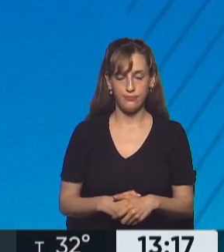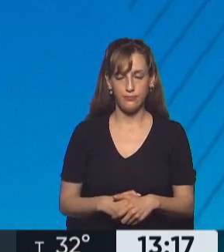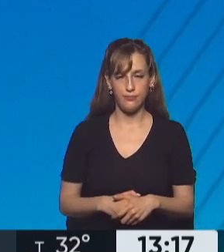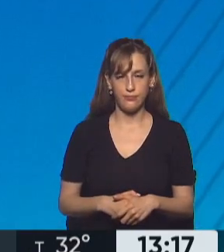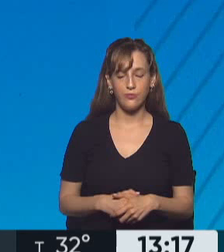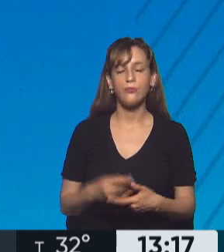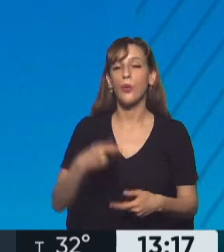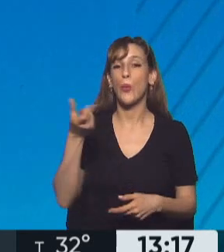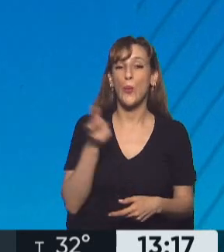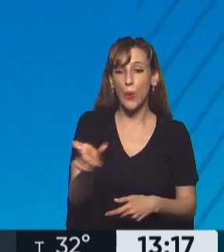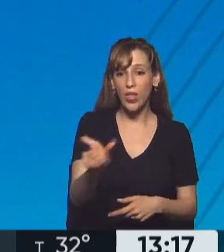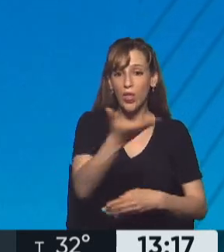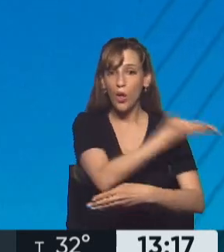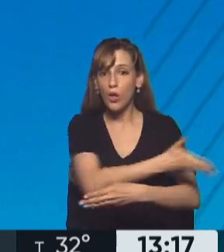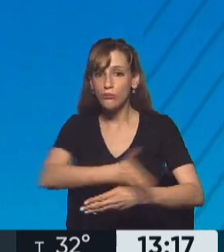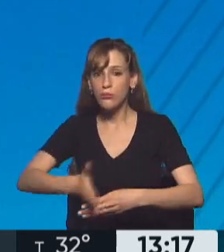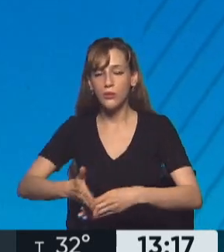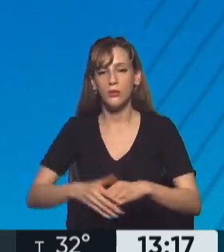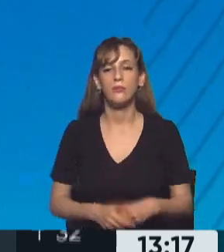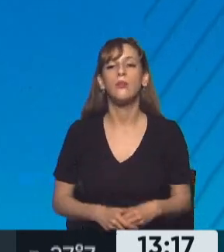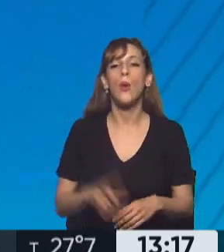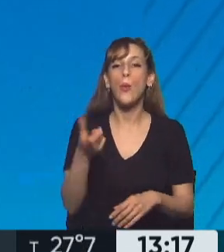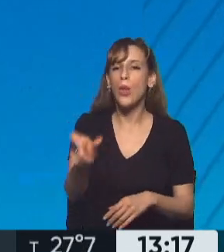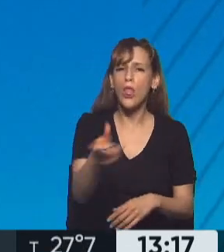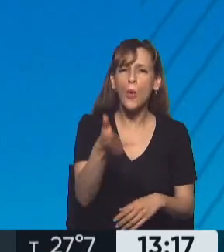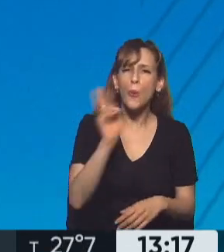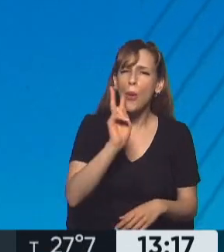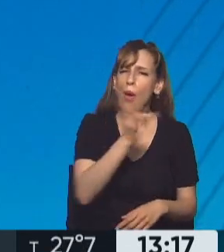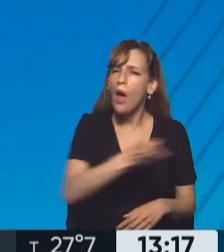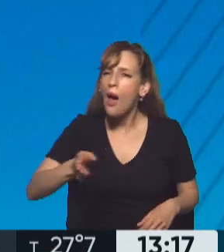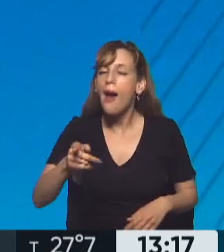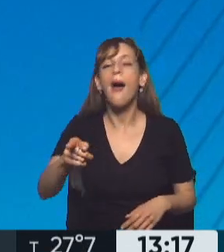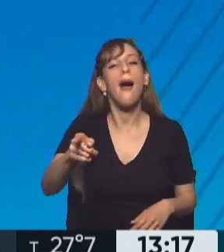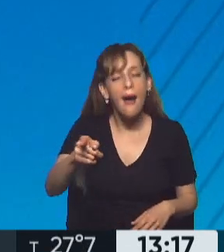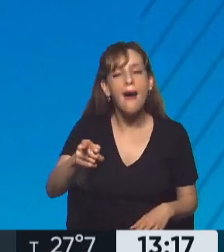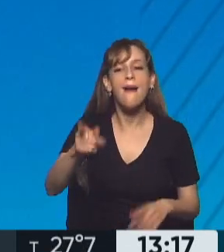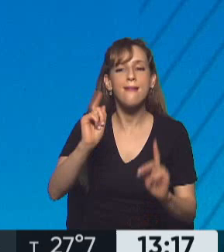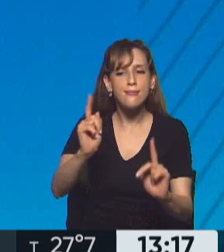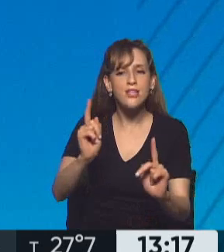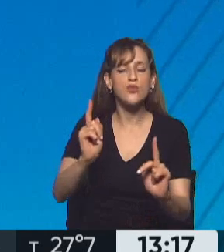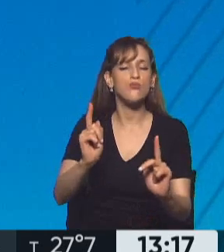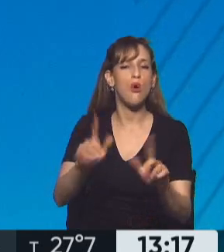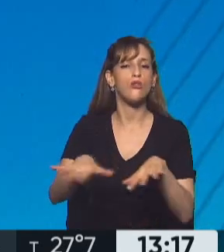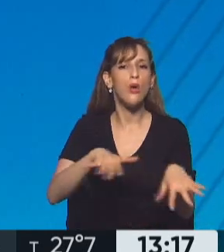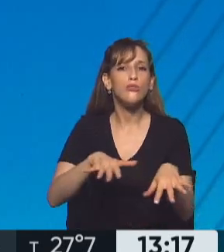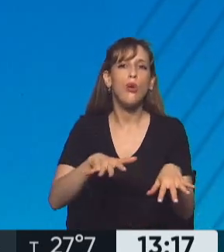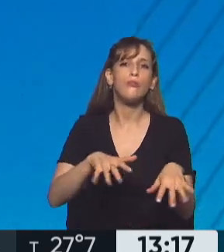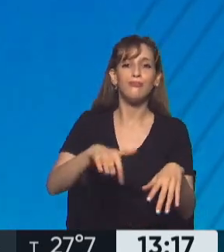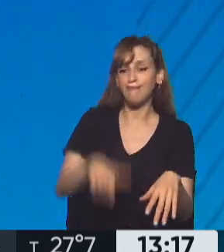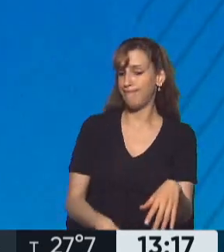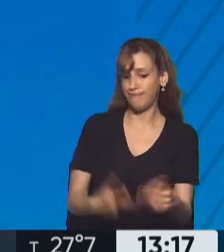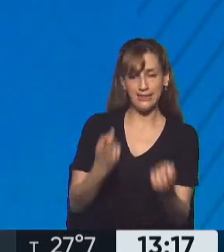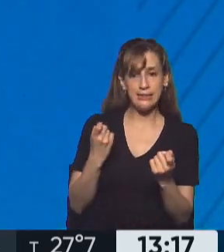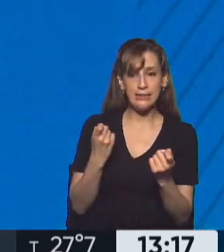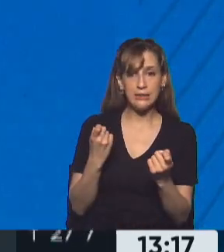Son estos videos que uno agradece. ¿Por qué? Porque muchas veces solemos plantear las necesidades de regulación de algunas de